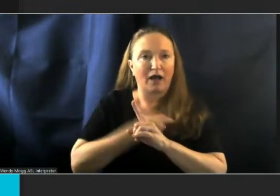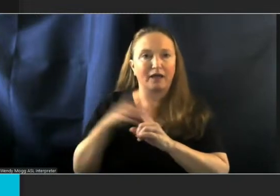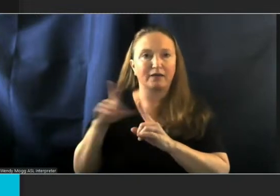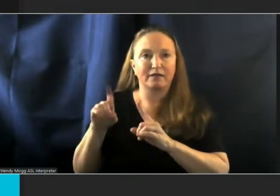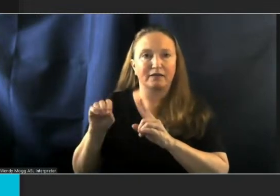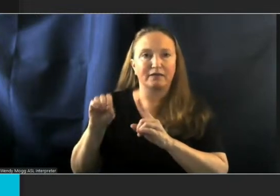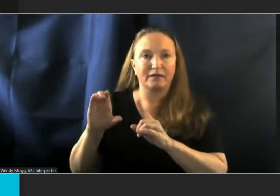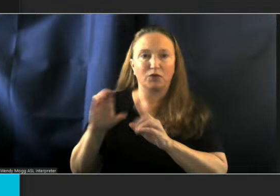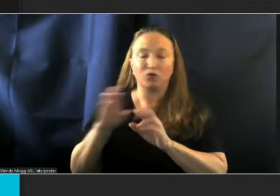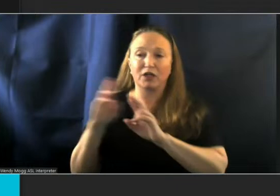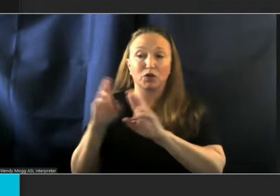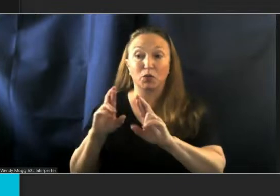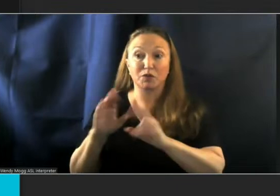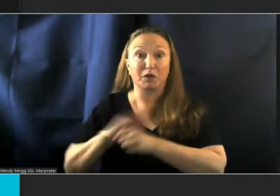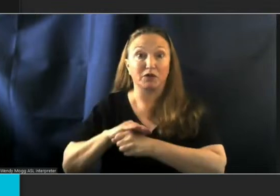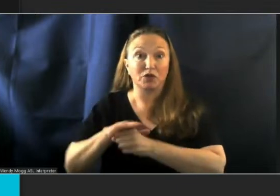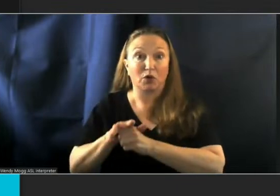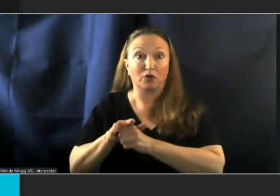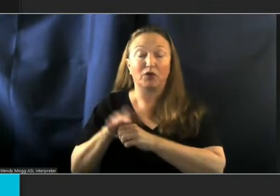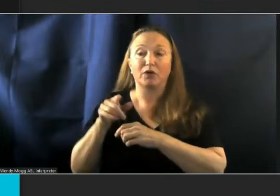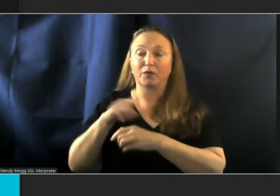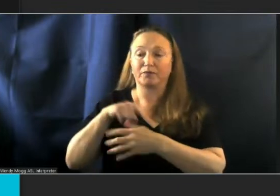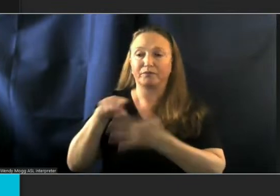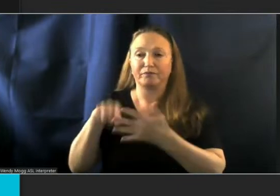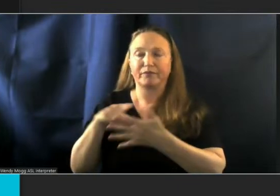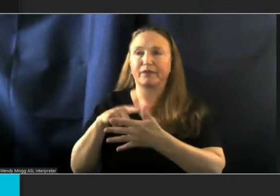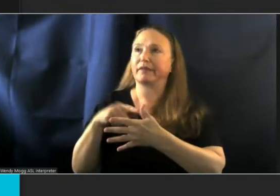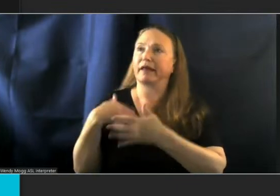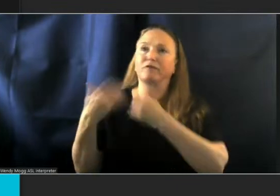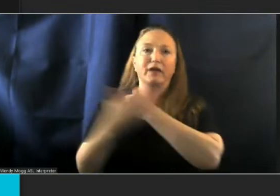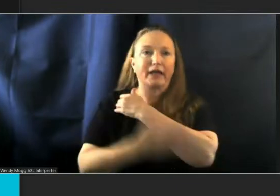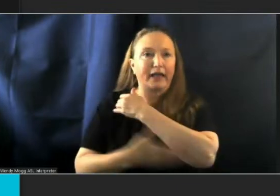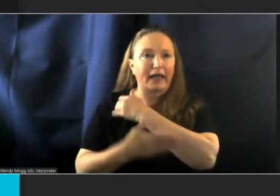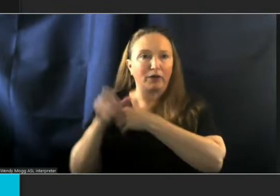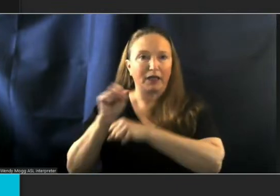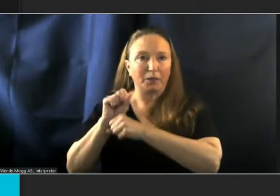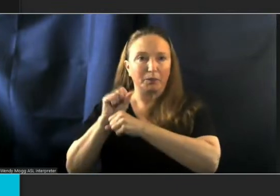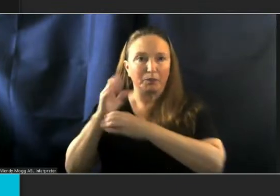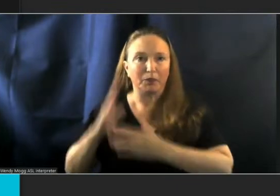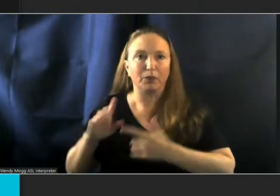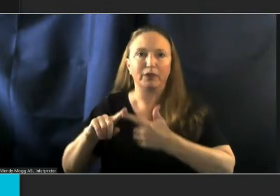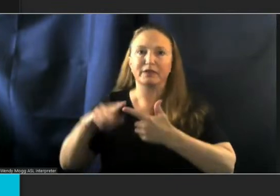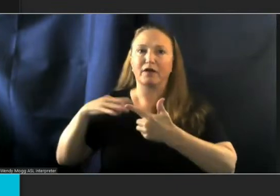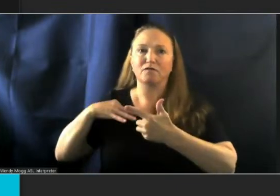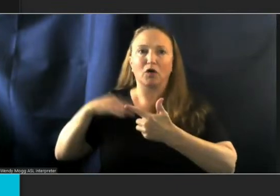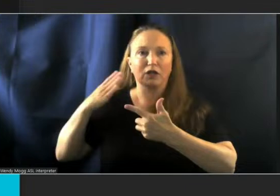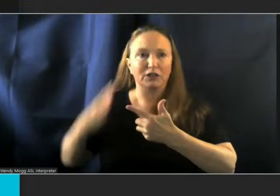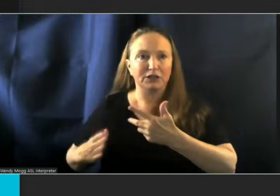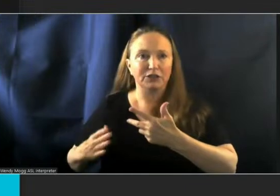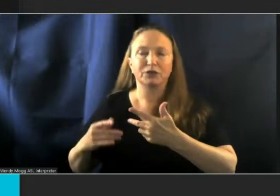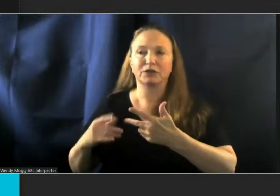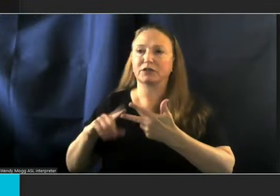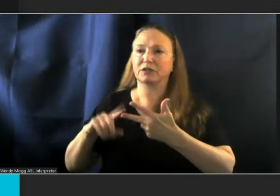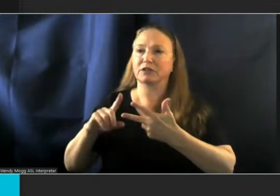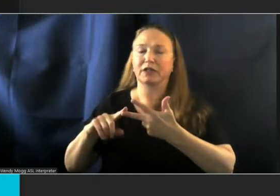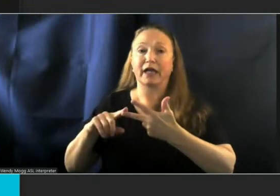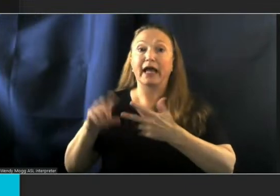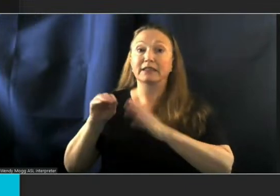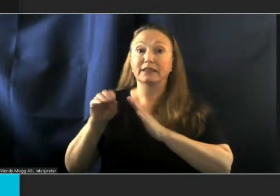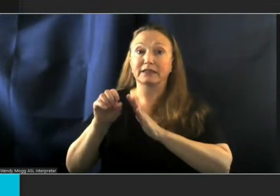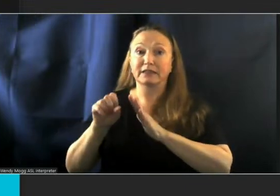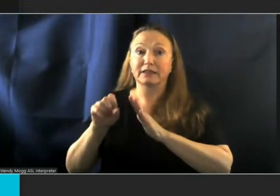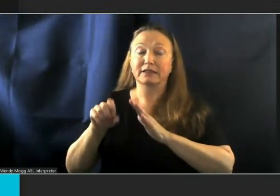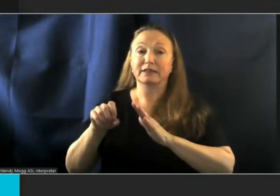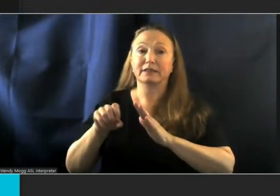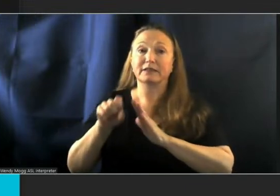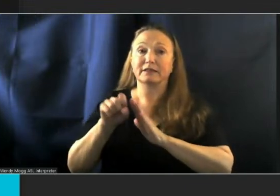COVID response. They are comprised of county employees, as well as volunteers, and as well as state staff